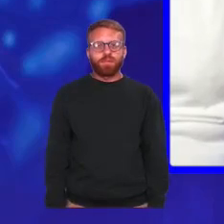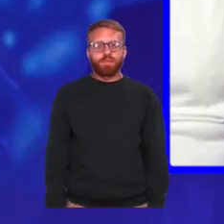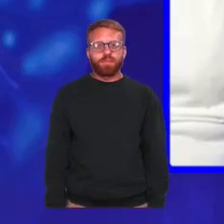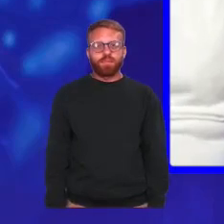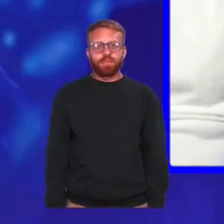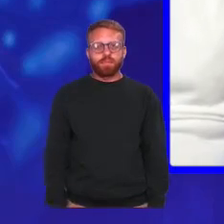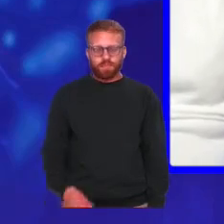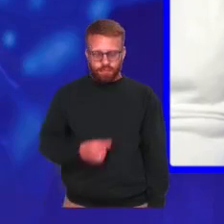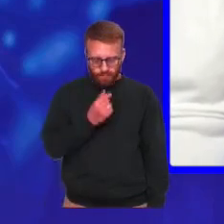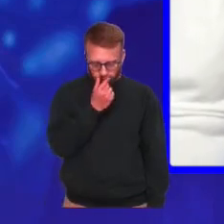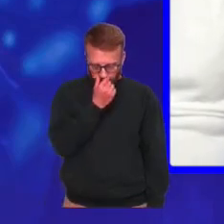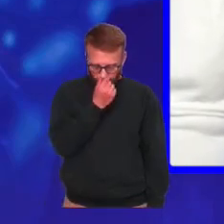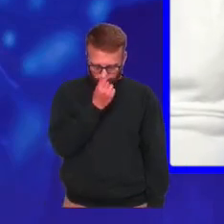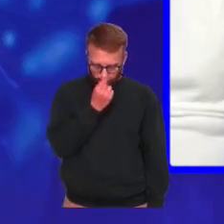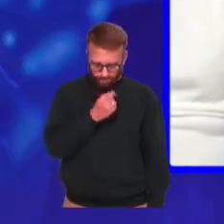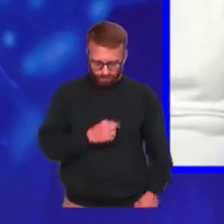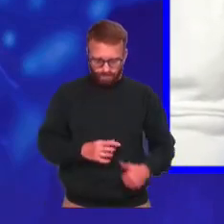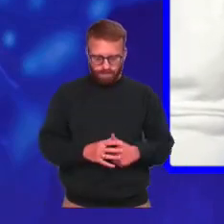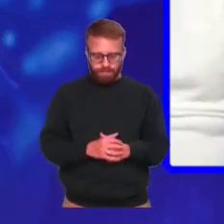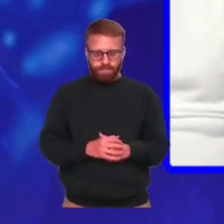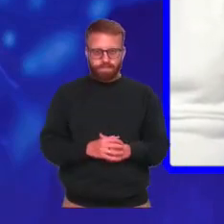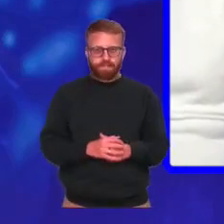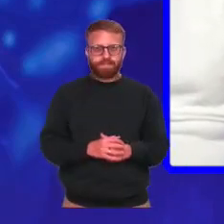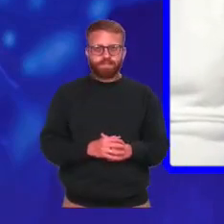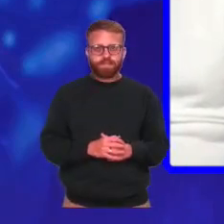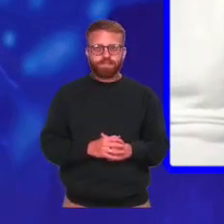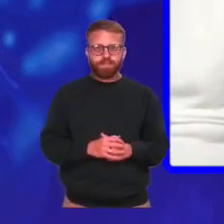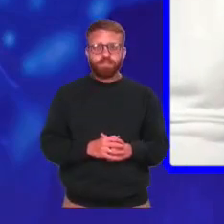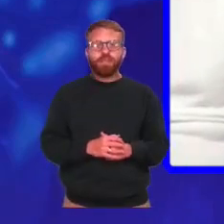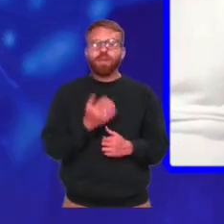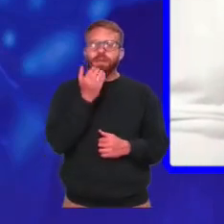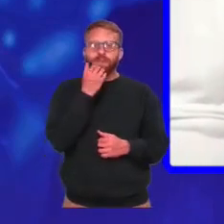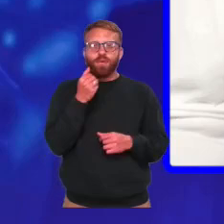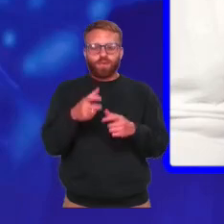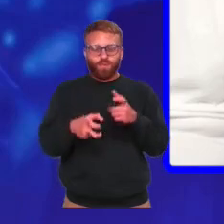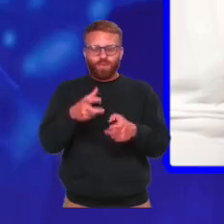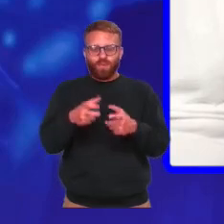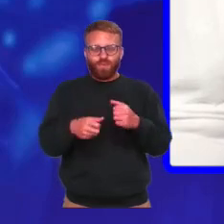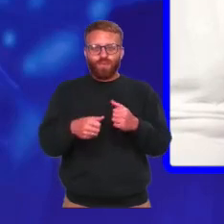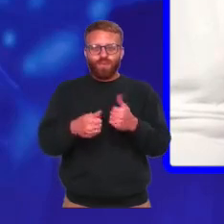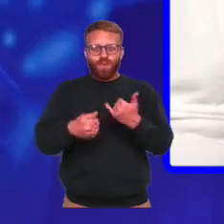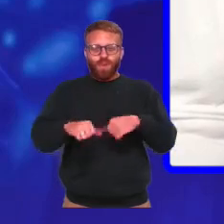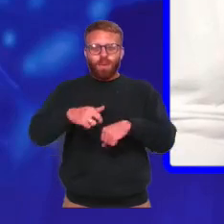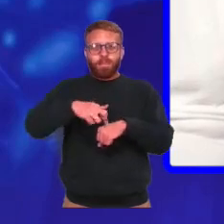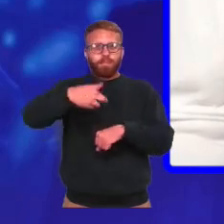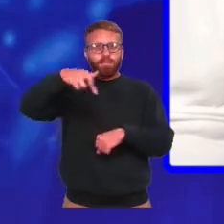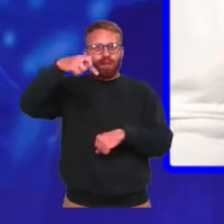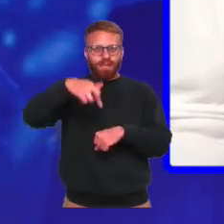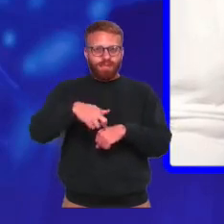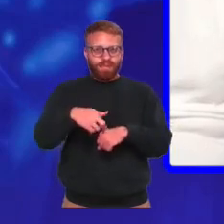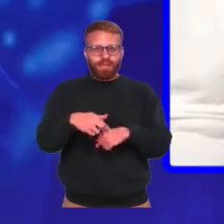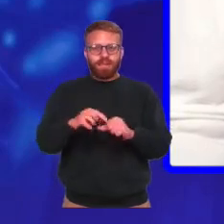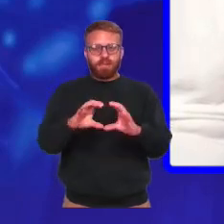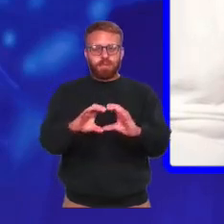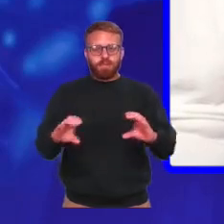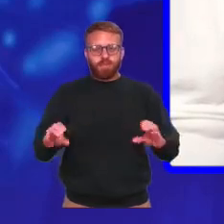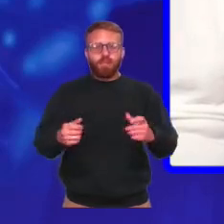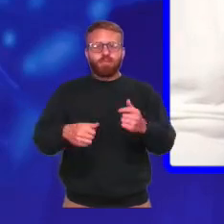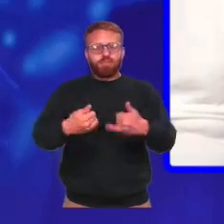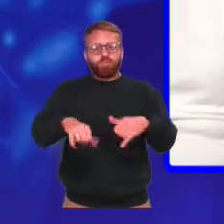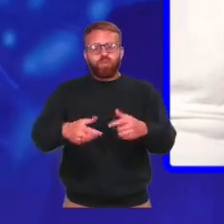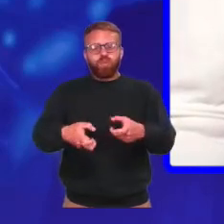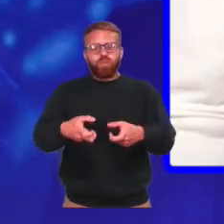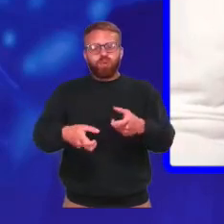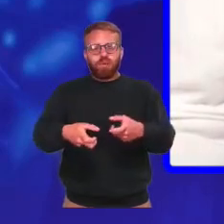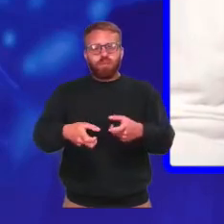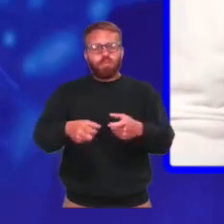PlayStation used to release all the titles on the console, but once they turn into PC, I can imagine the